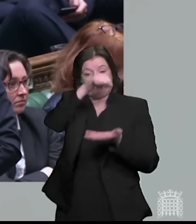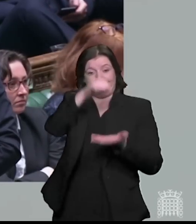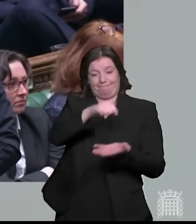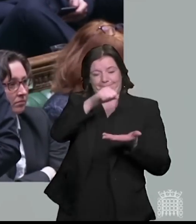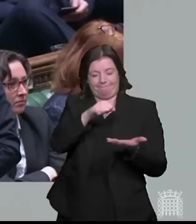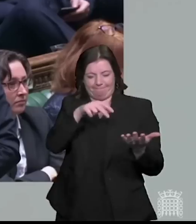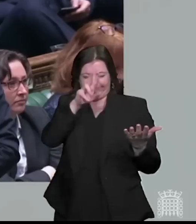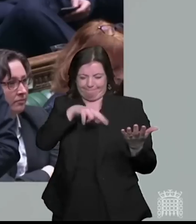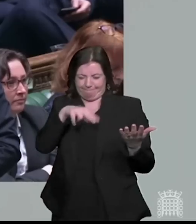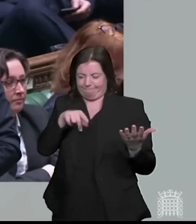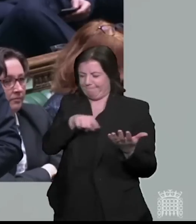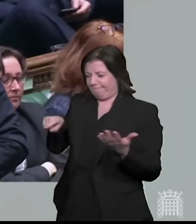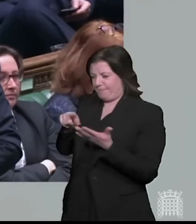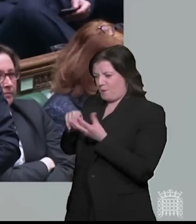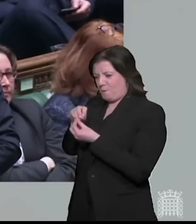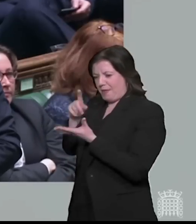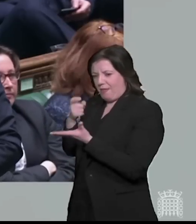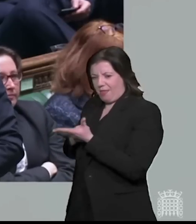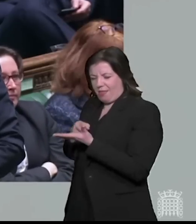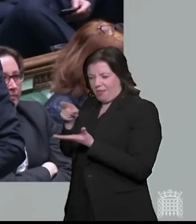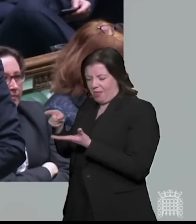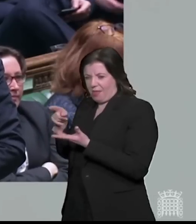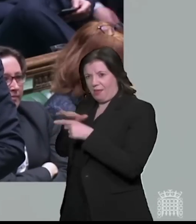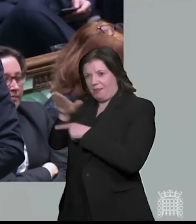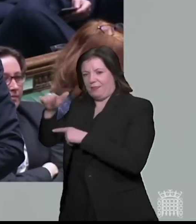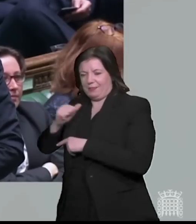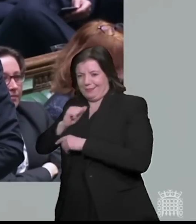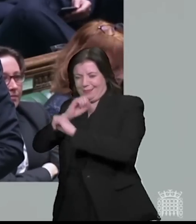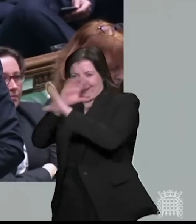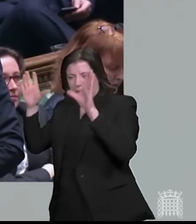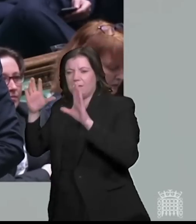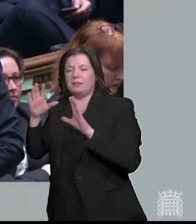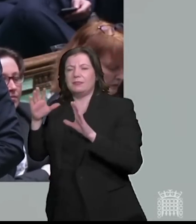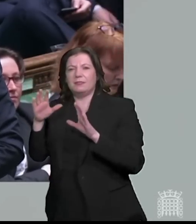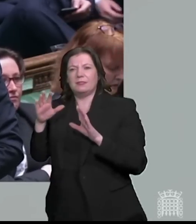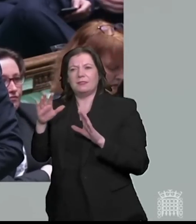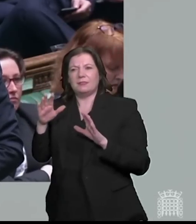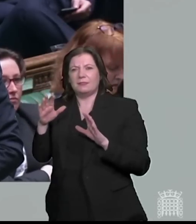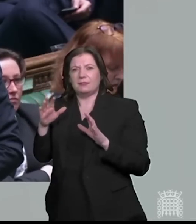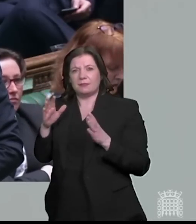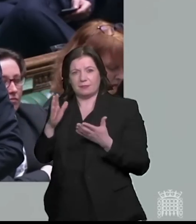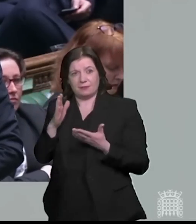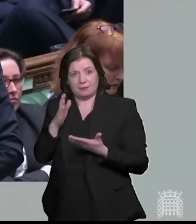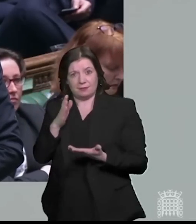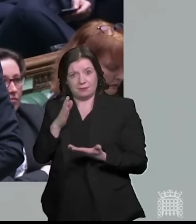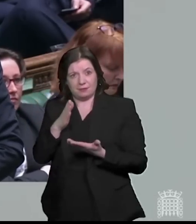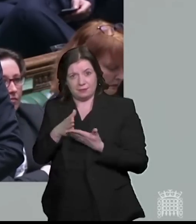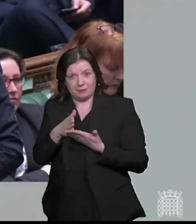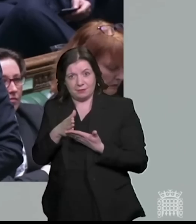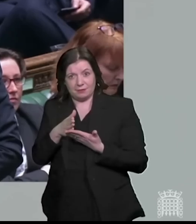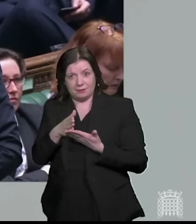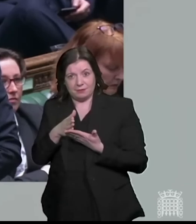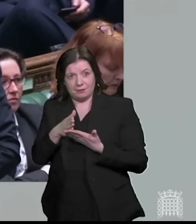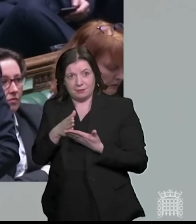the OBR forecast, there's little to indicate they've really understood or are taking seriously tackling